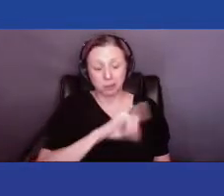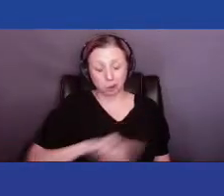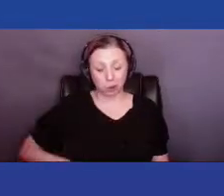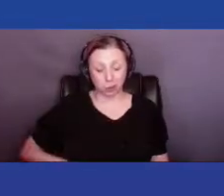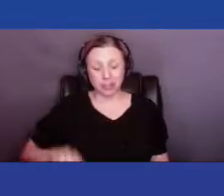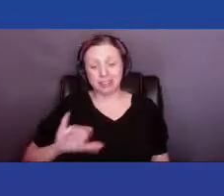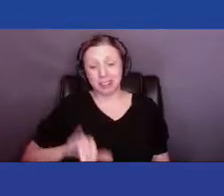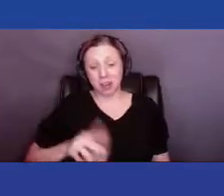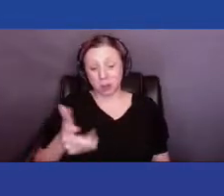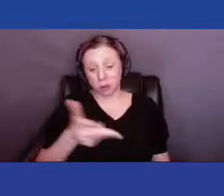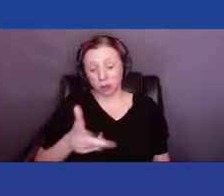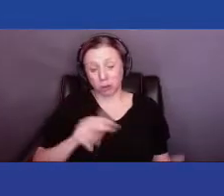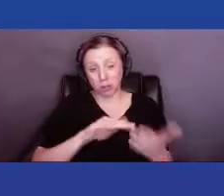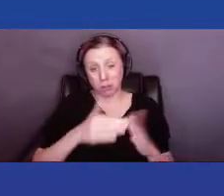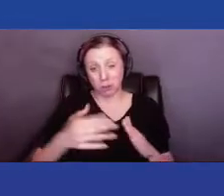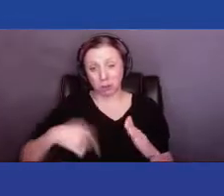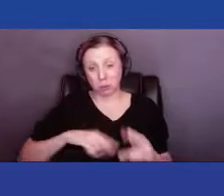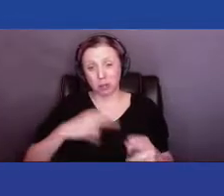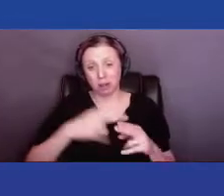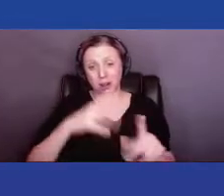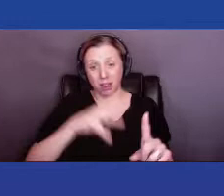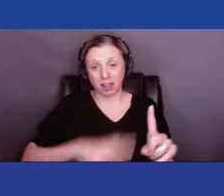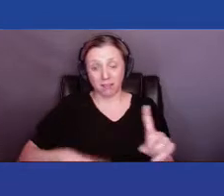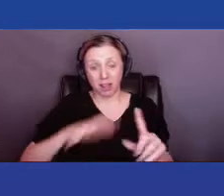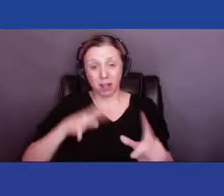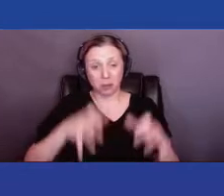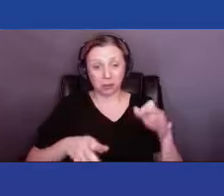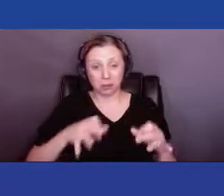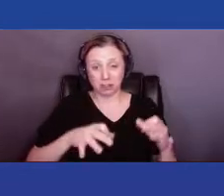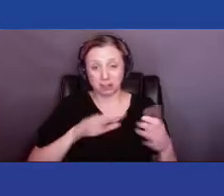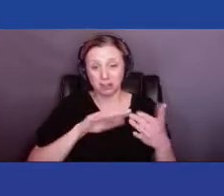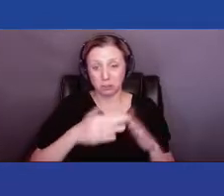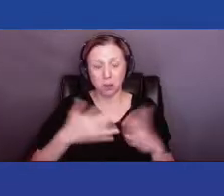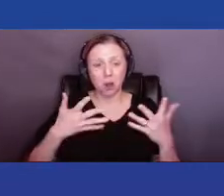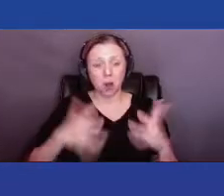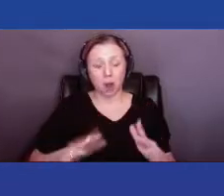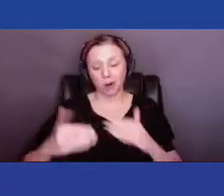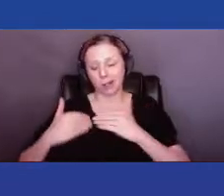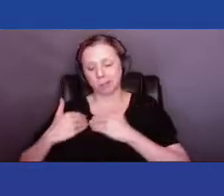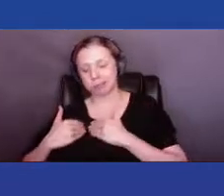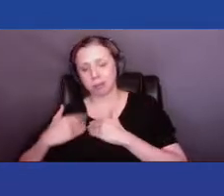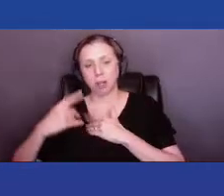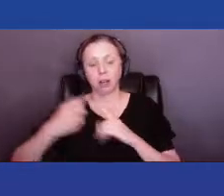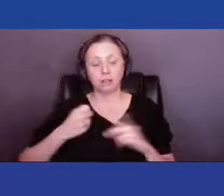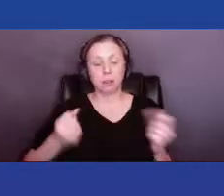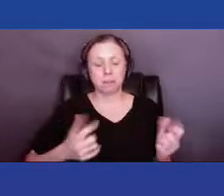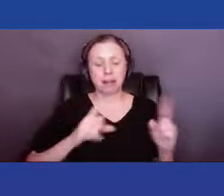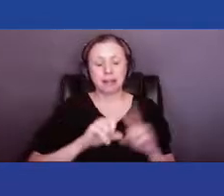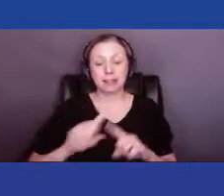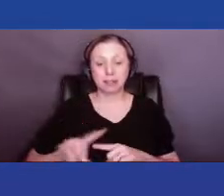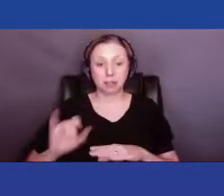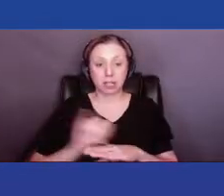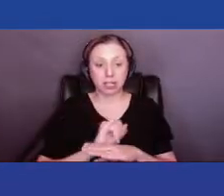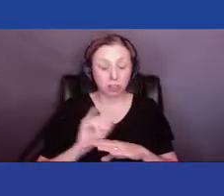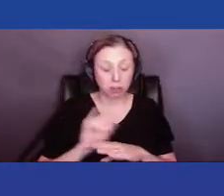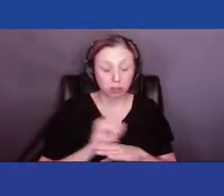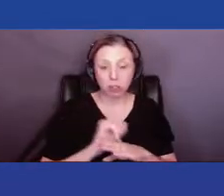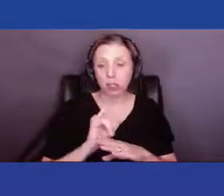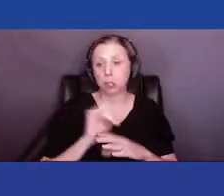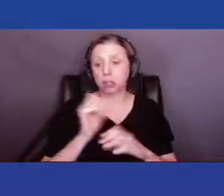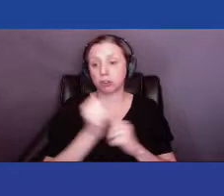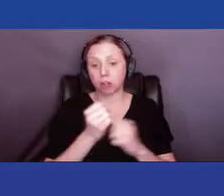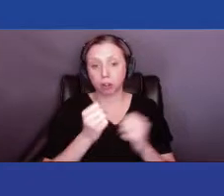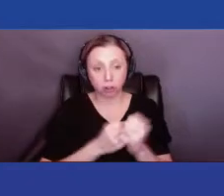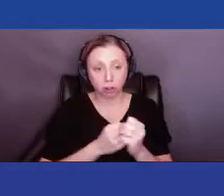these communities are what we call environmental justice communities. They're already burdened by a lot of industrial infrastructure. They